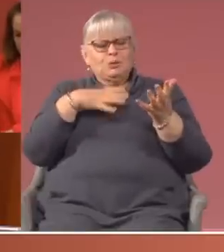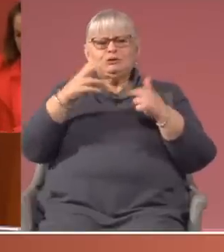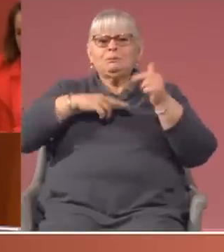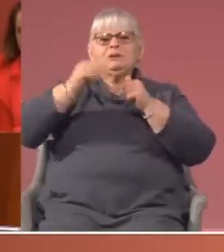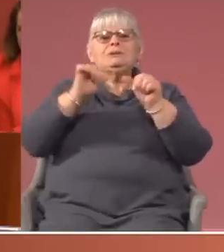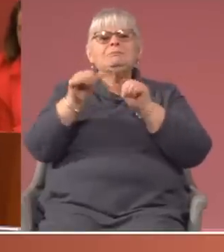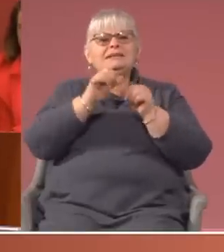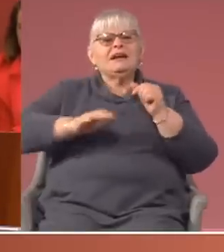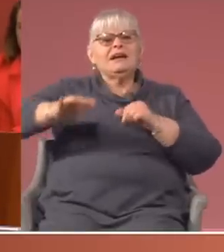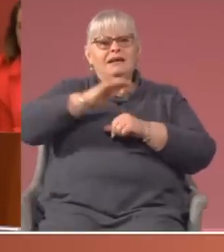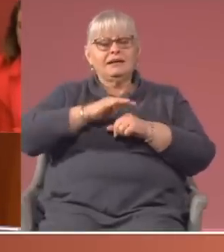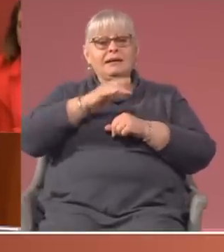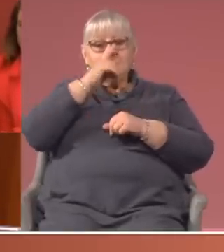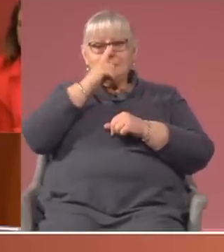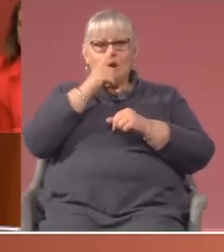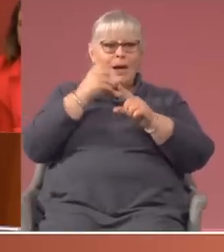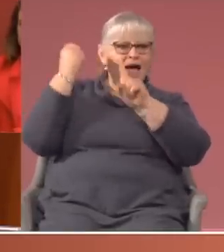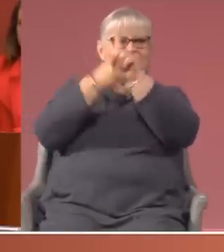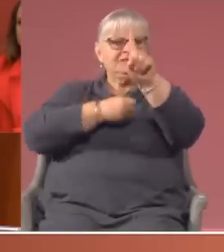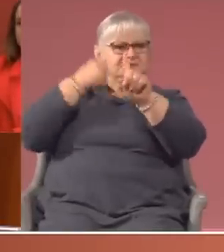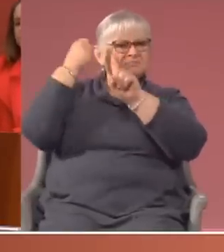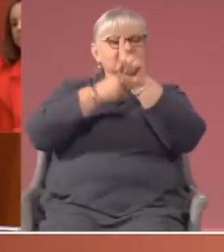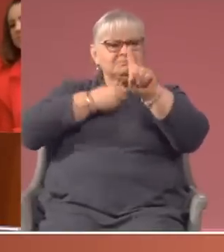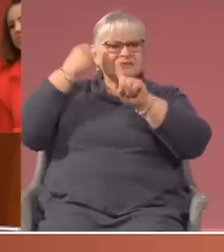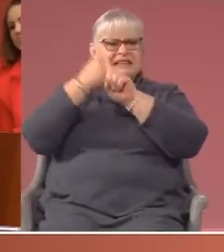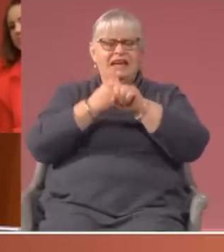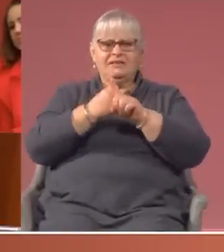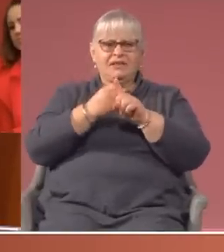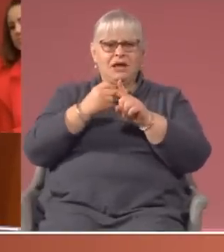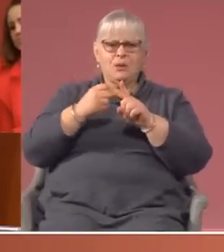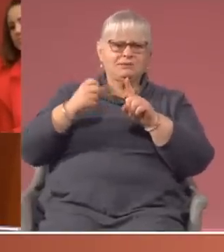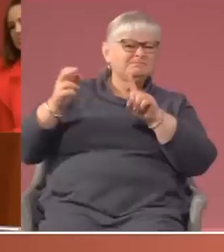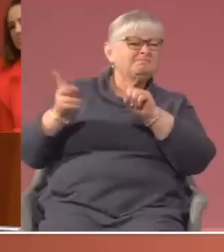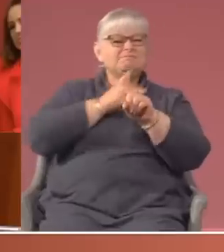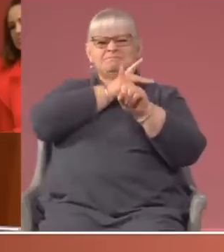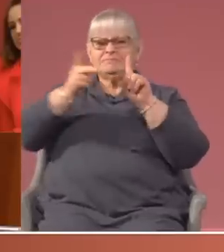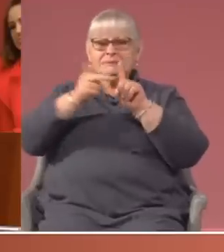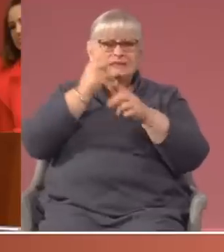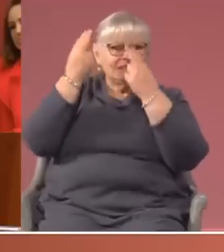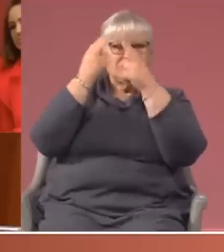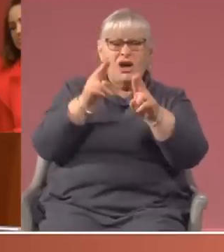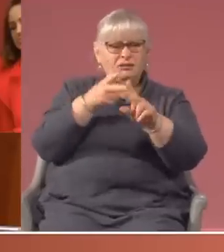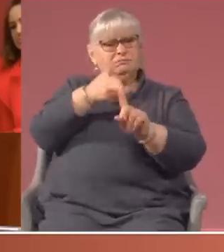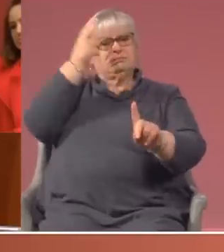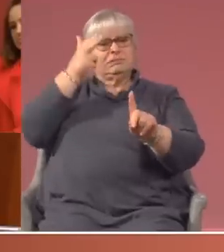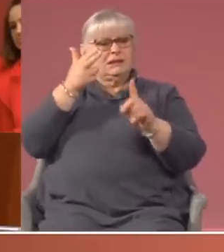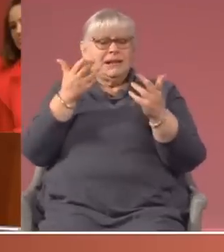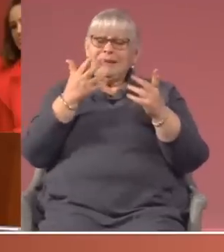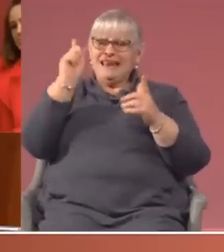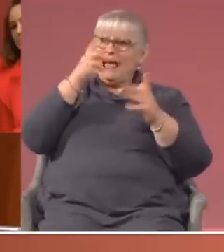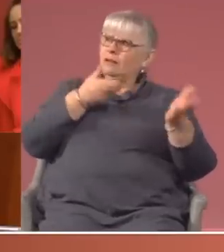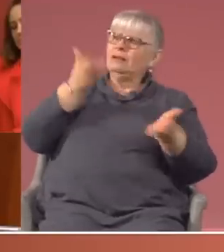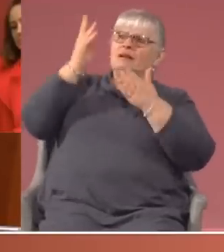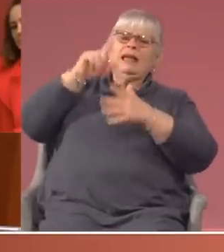Activists who were at the time vilified, arrested, and even killed, many of whom we now hold up as heroes for their lives of service